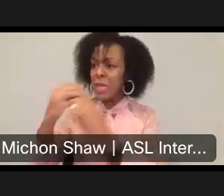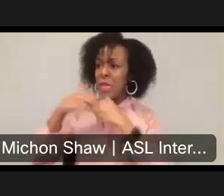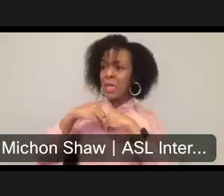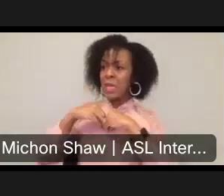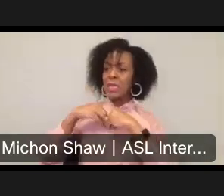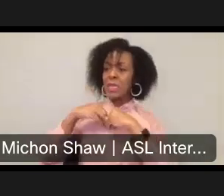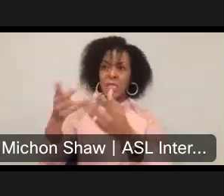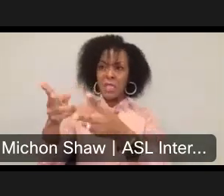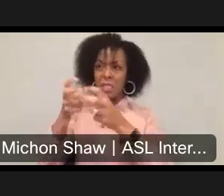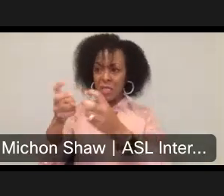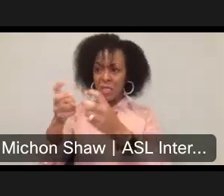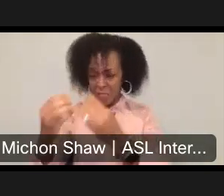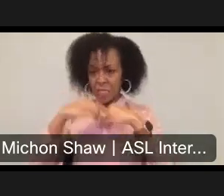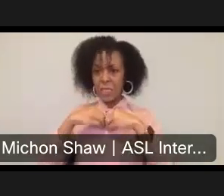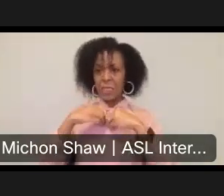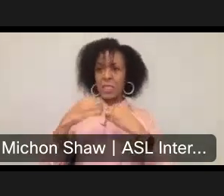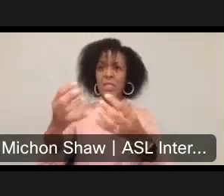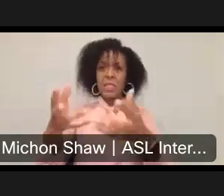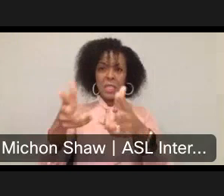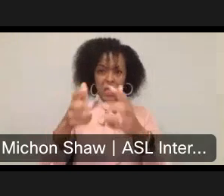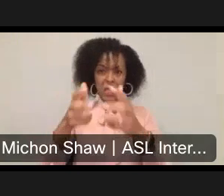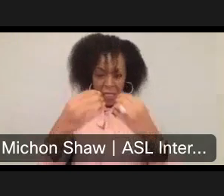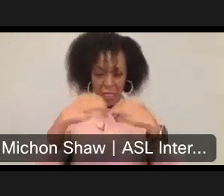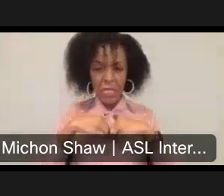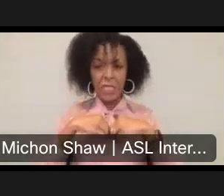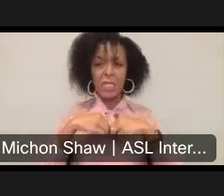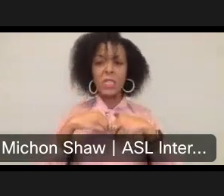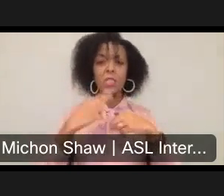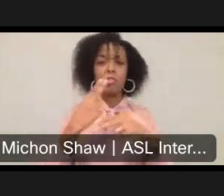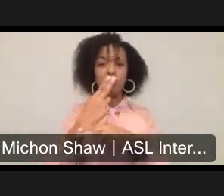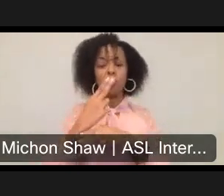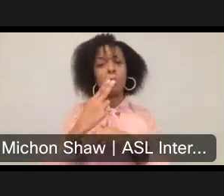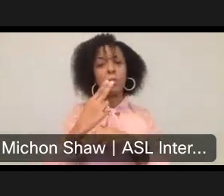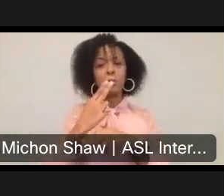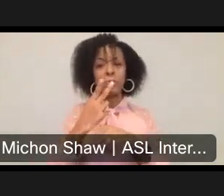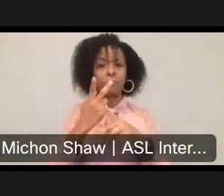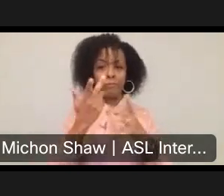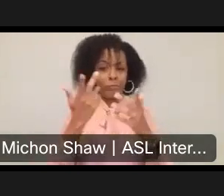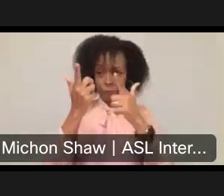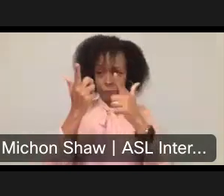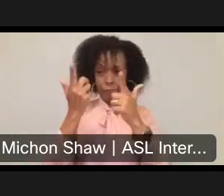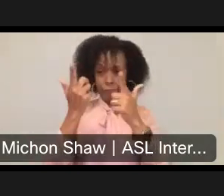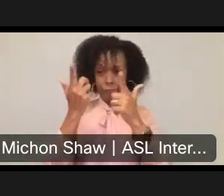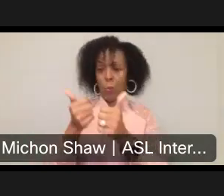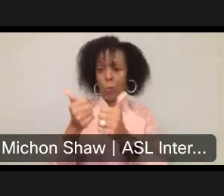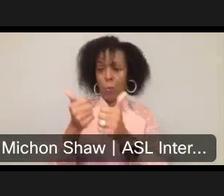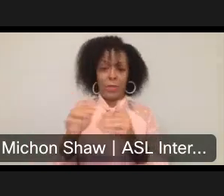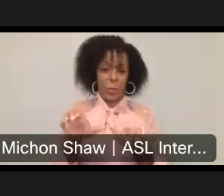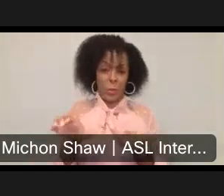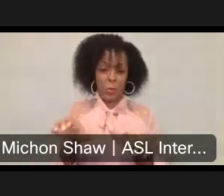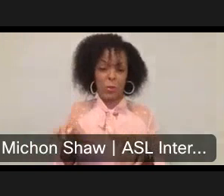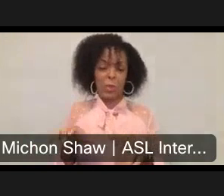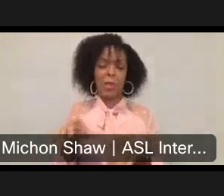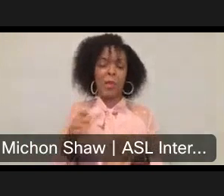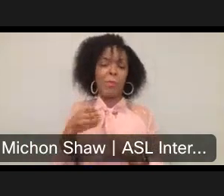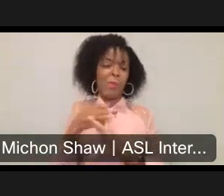their styles, and they can use unsafe products or whatever they do. Like I was sharing with the audience,